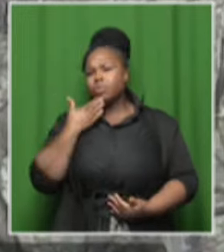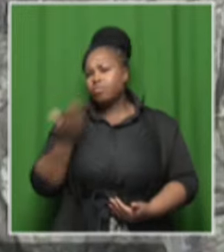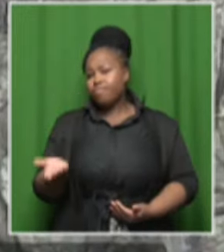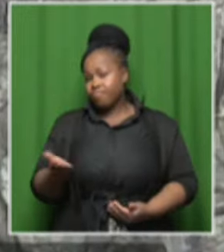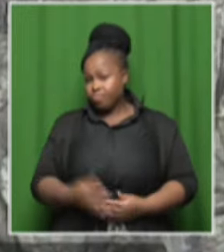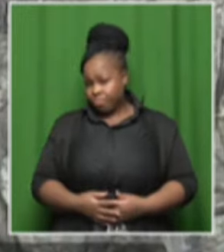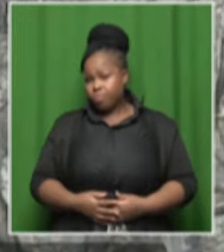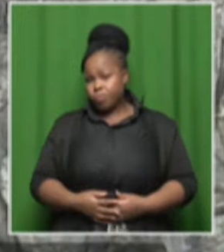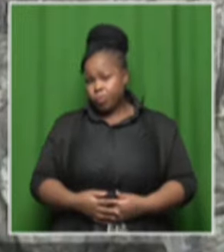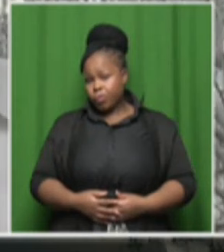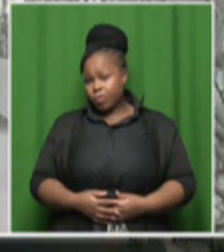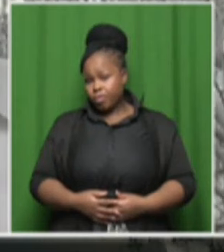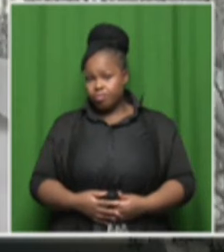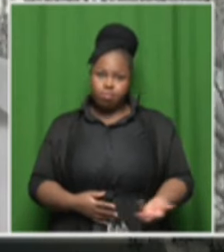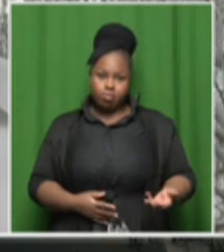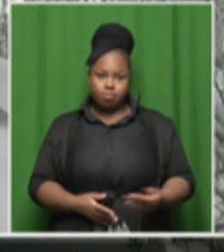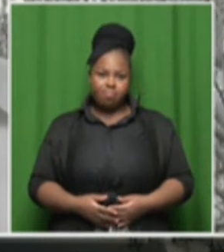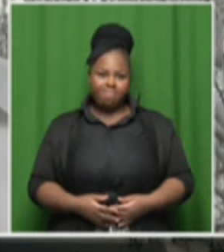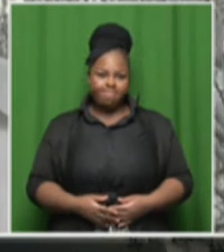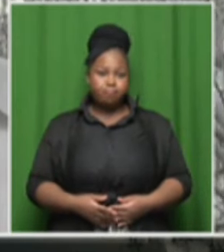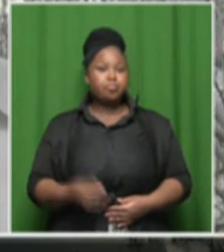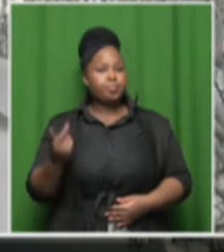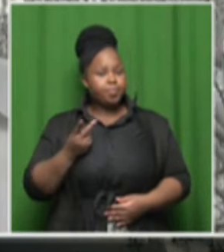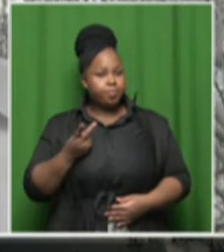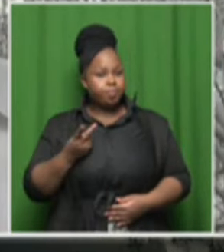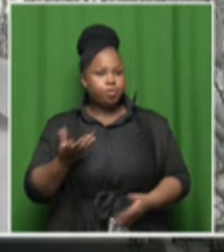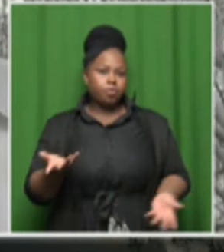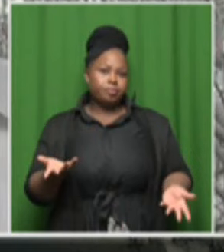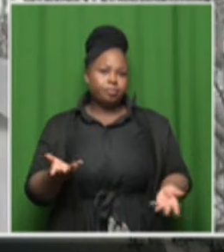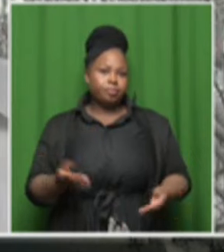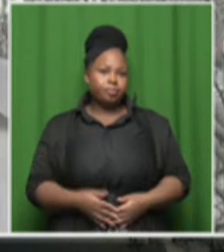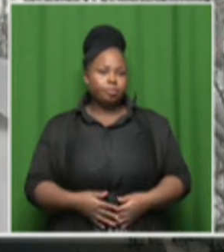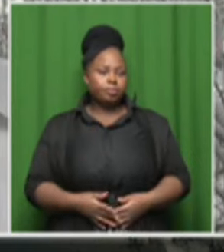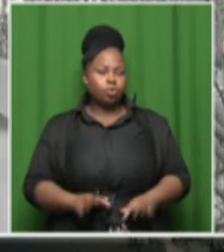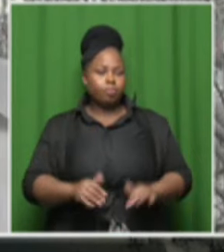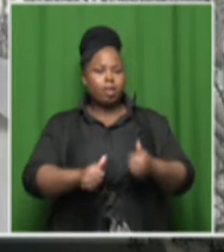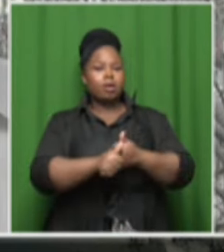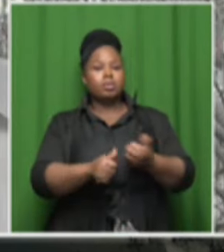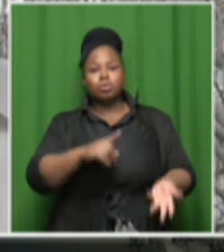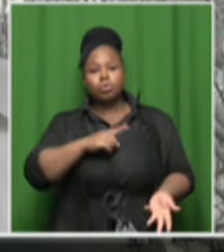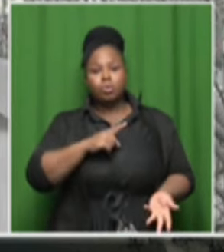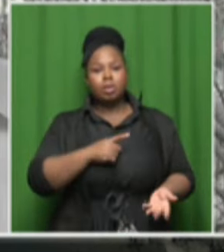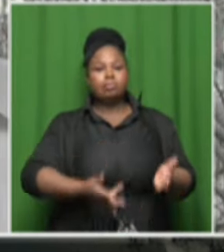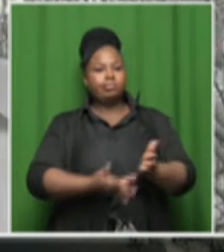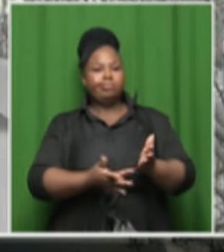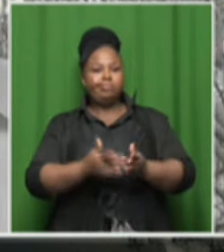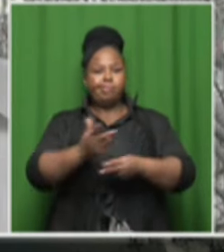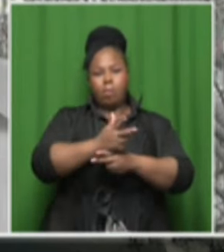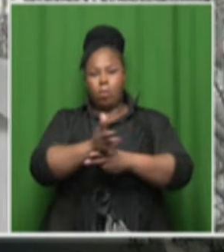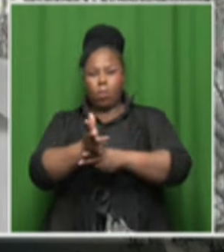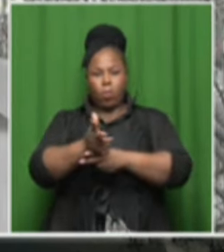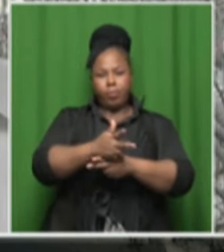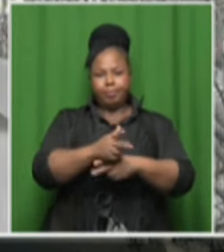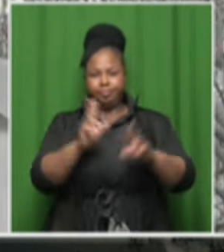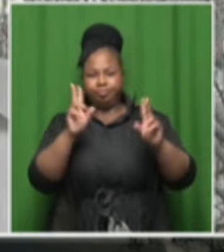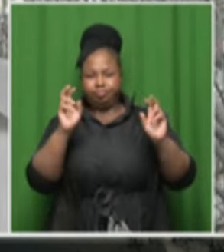Yeah, I mean, compliance then also comes to the fore because we obviously see digital surveillance, privacy issues